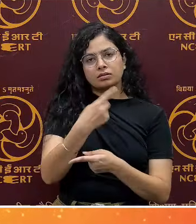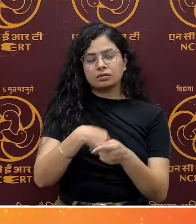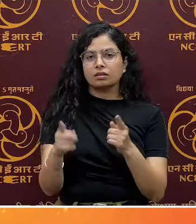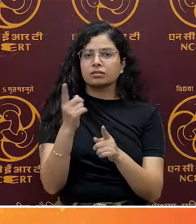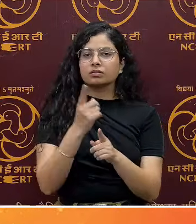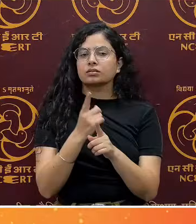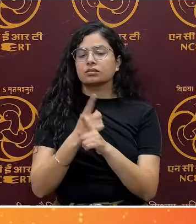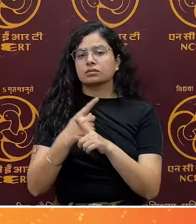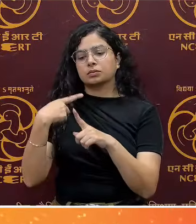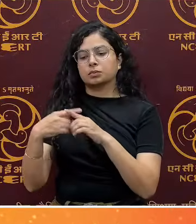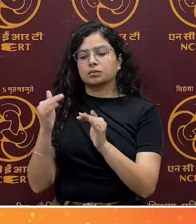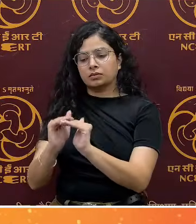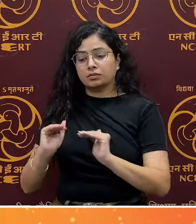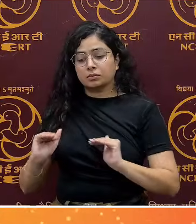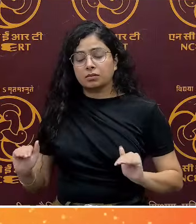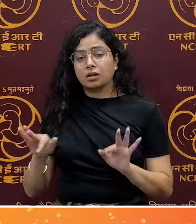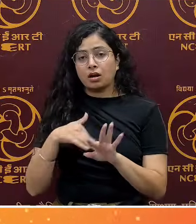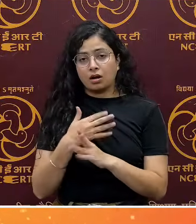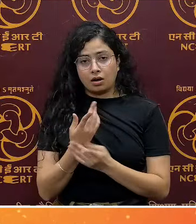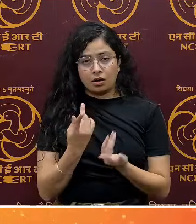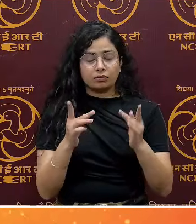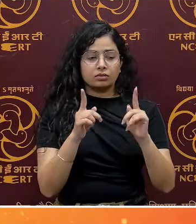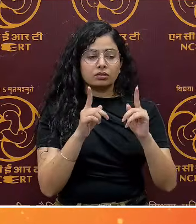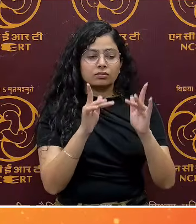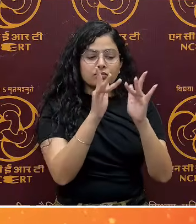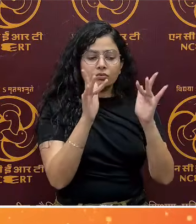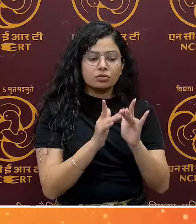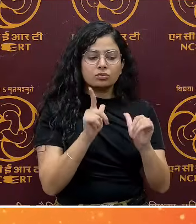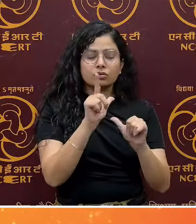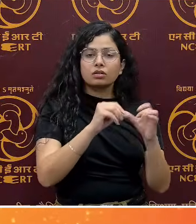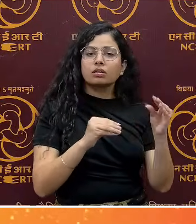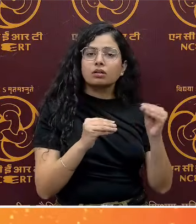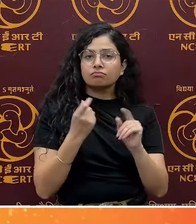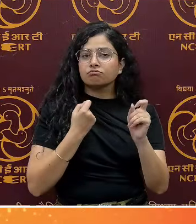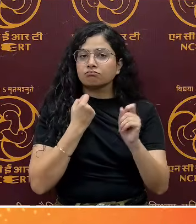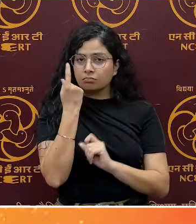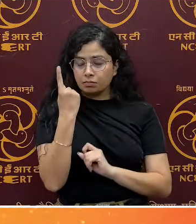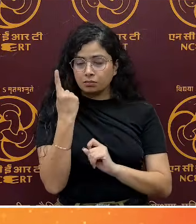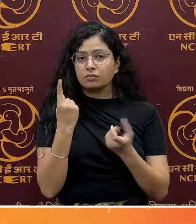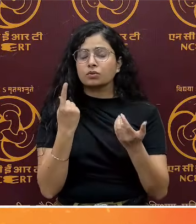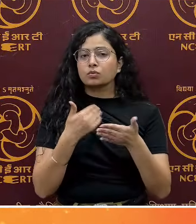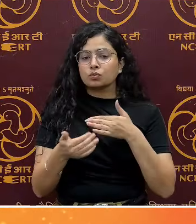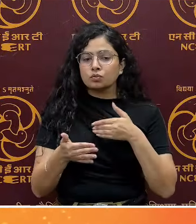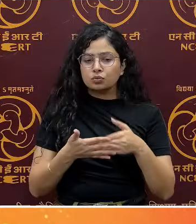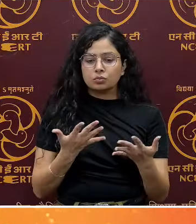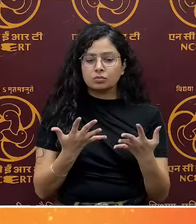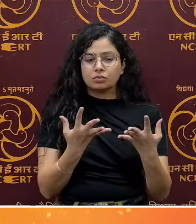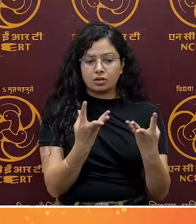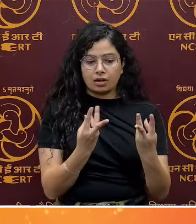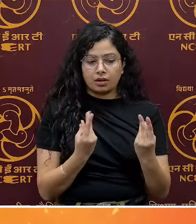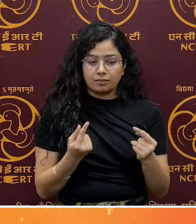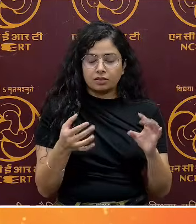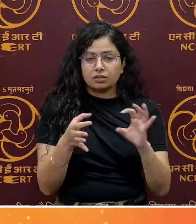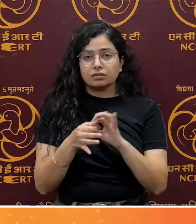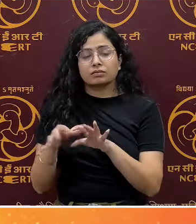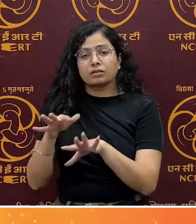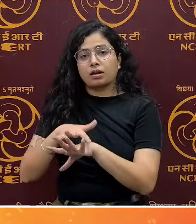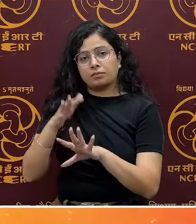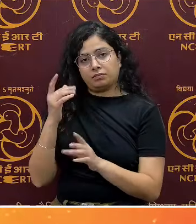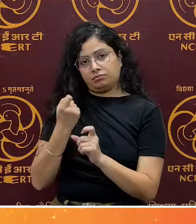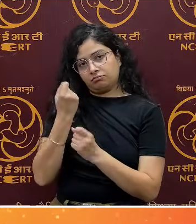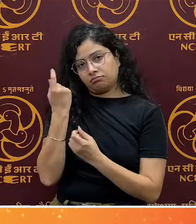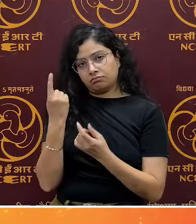and students to go through these virtual labs to understand the abstractness of mathematics. And so I